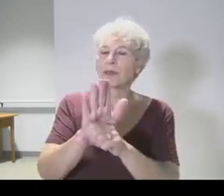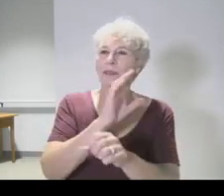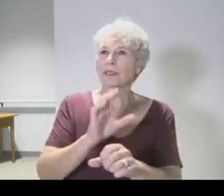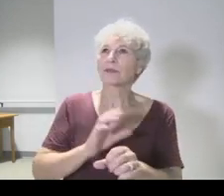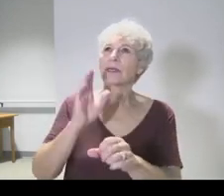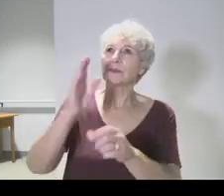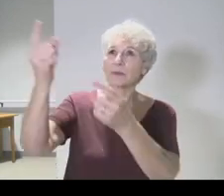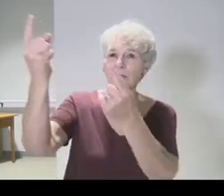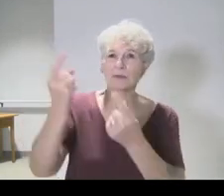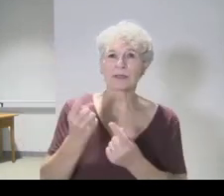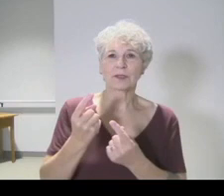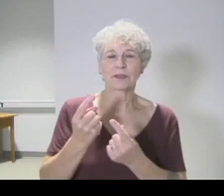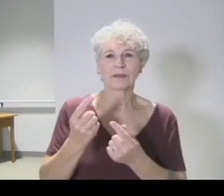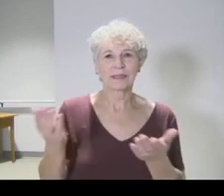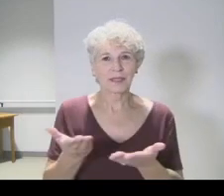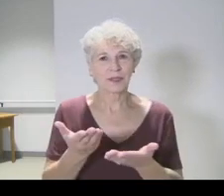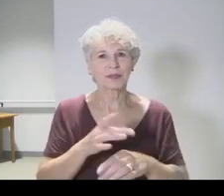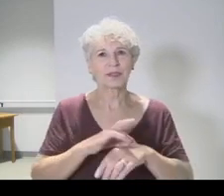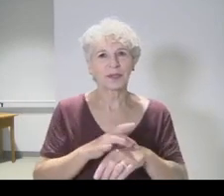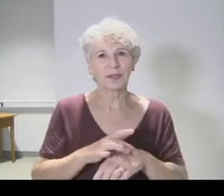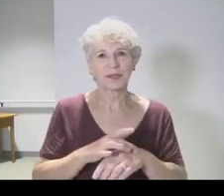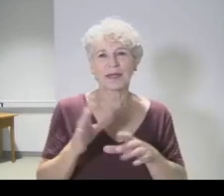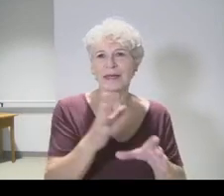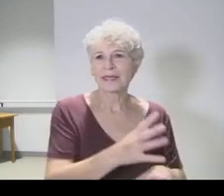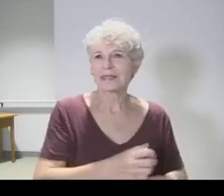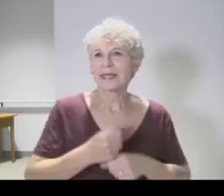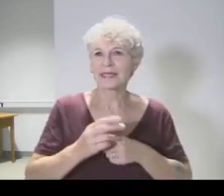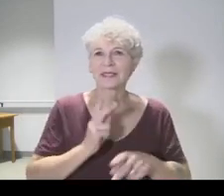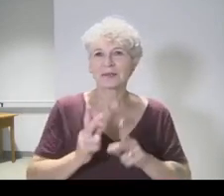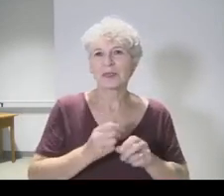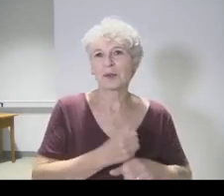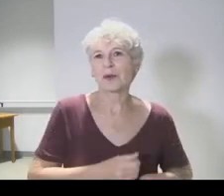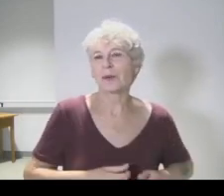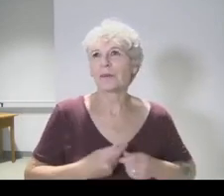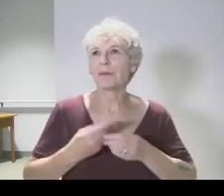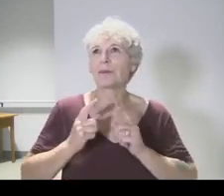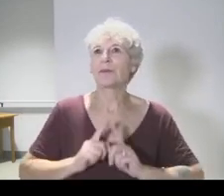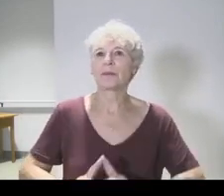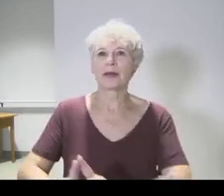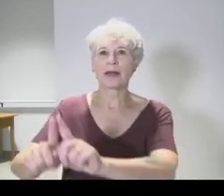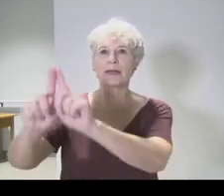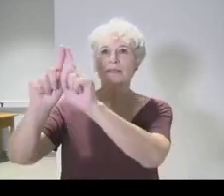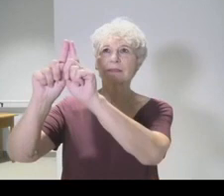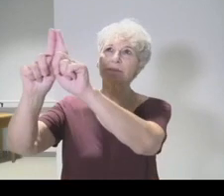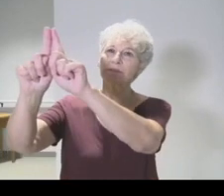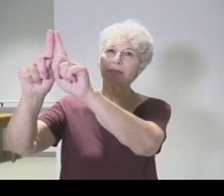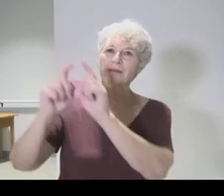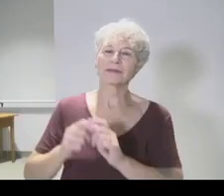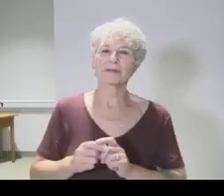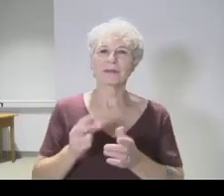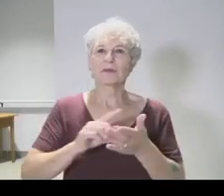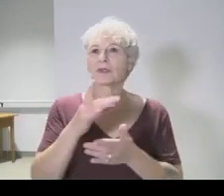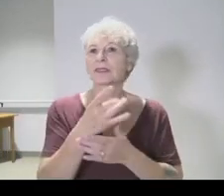will return to earth and take his people with him back to heaven. In verse 18,